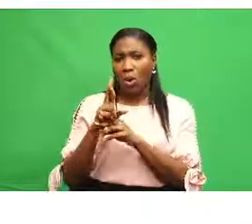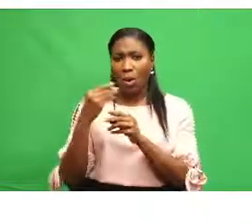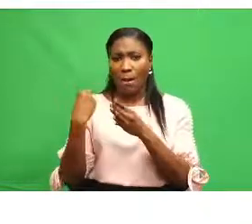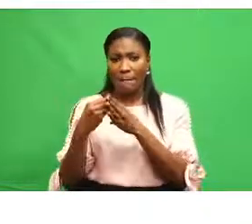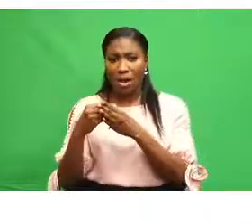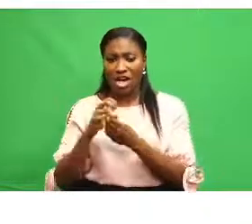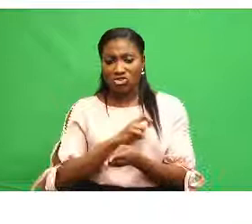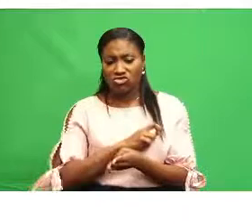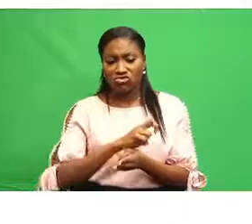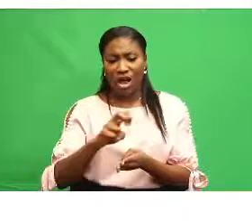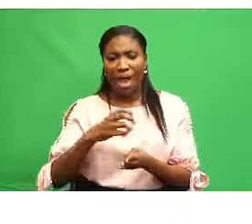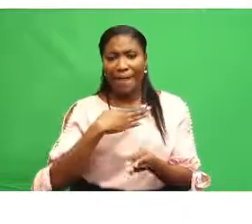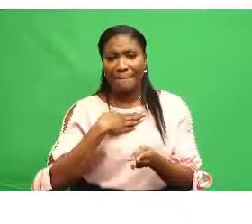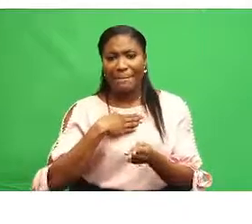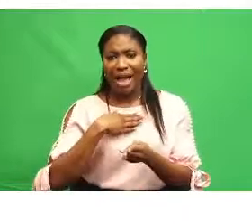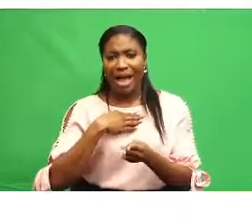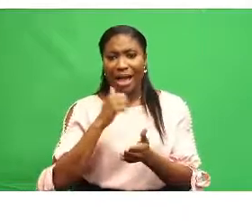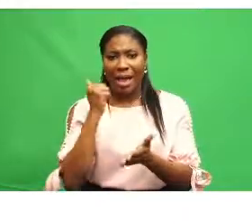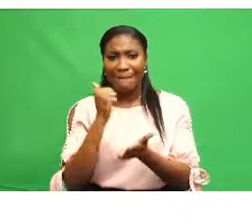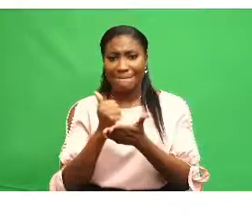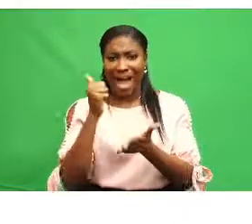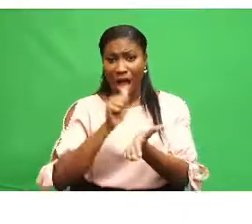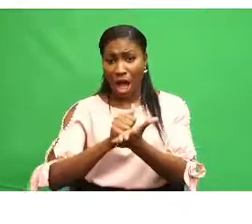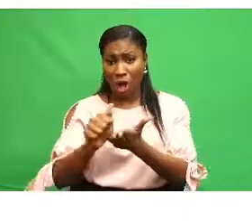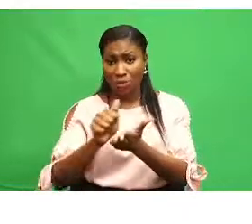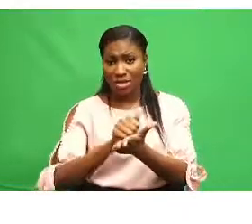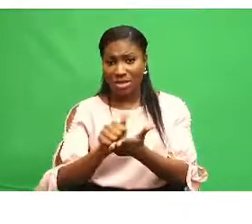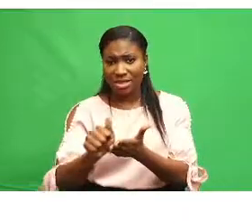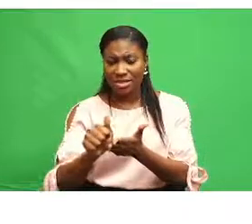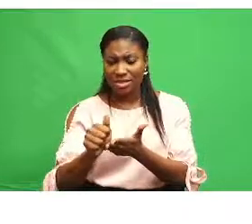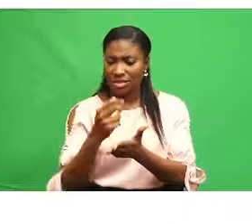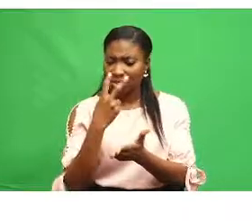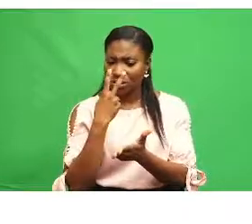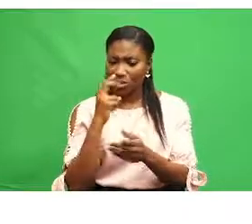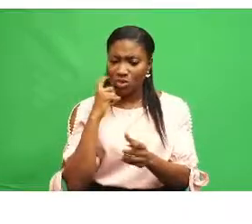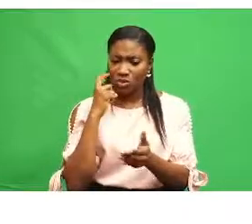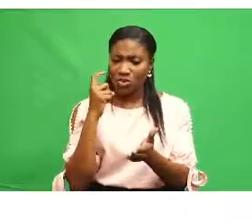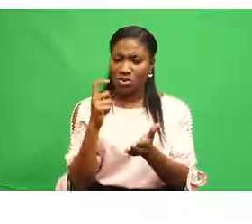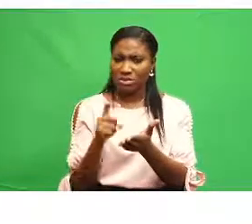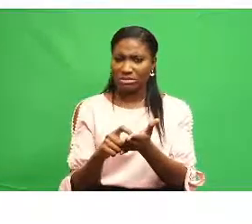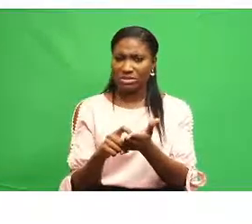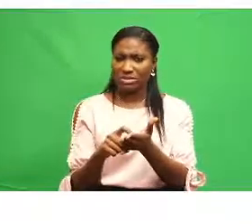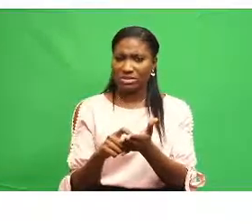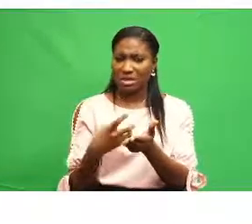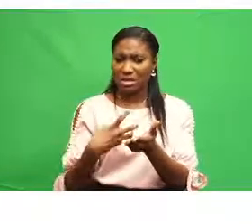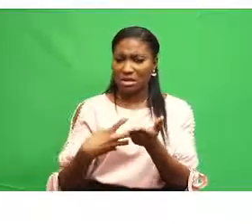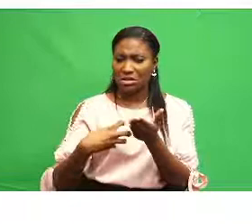account, you realize that very little of that money is being utilized on your well-being.